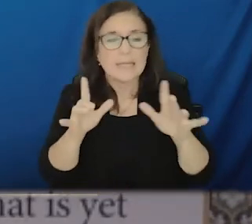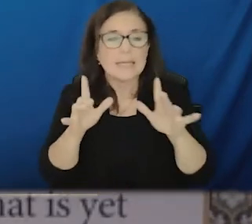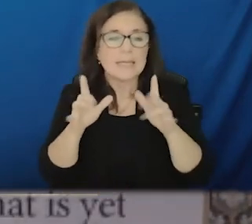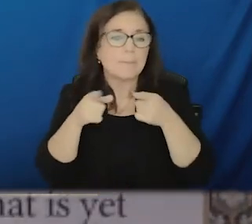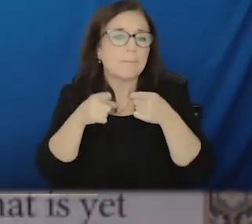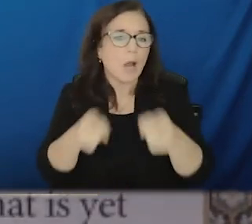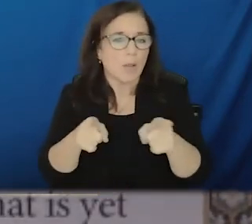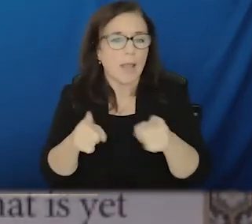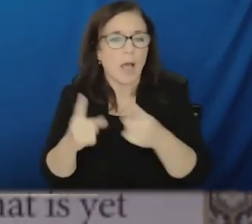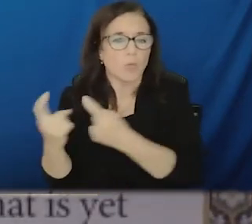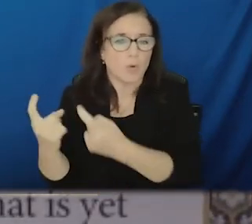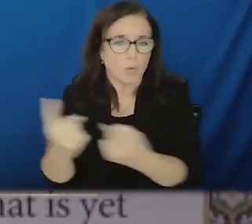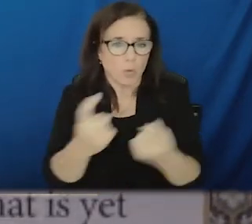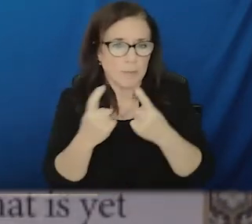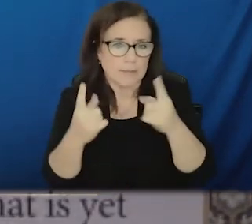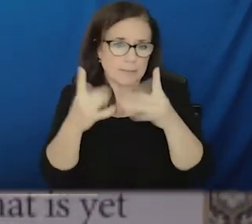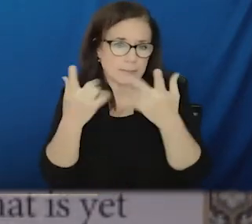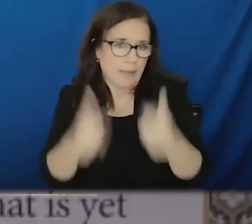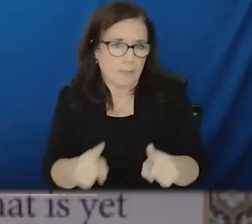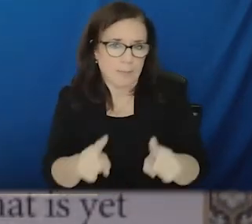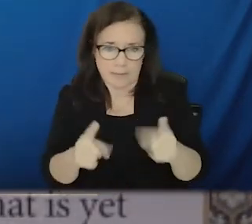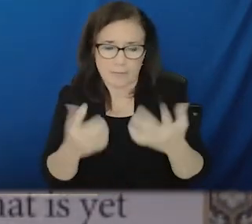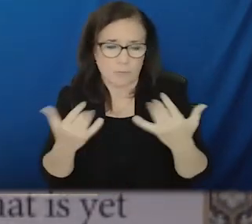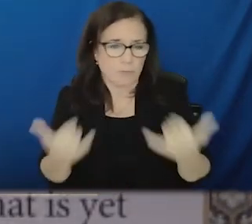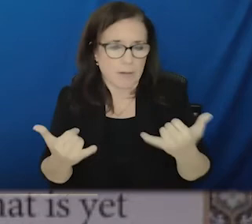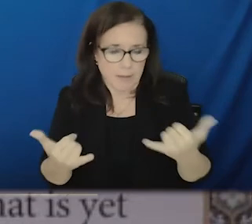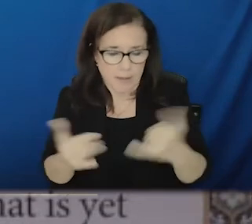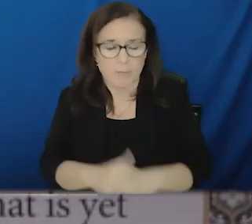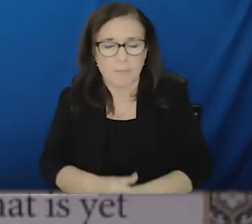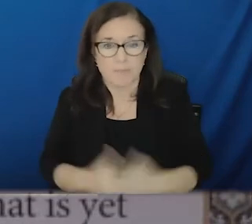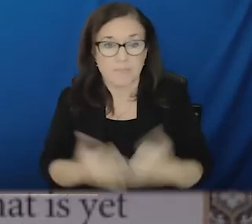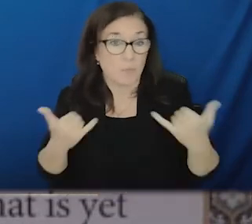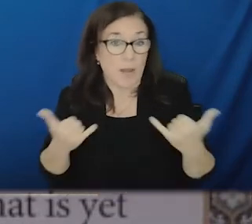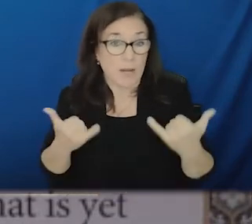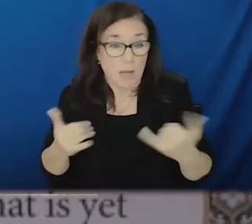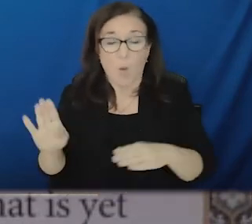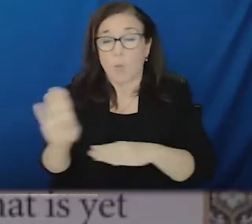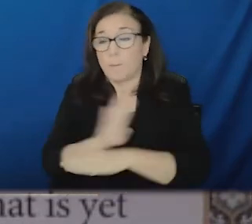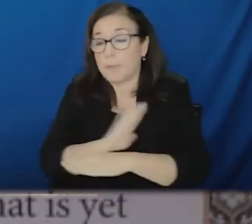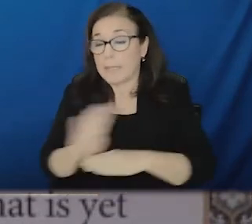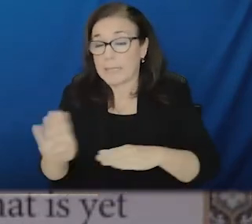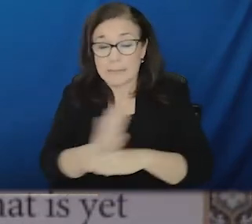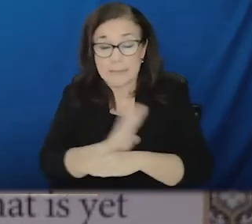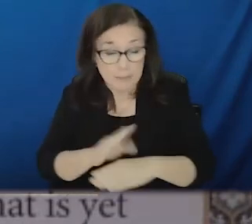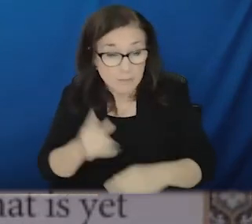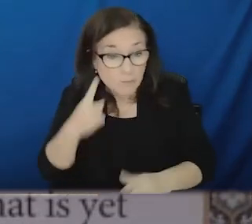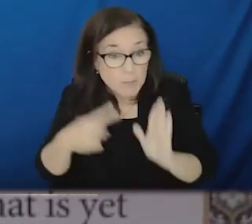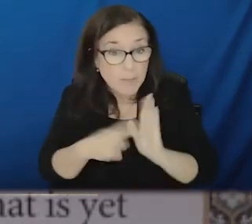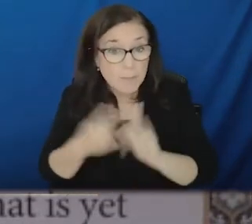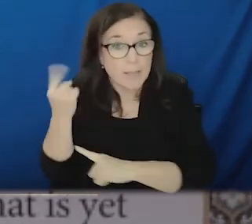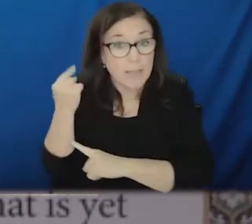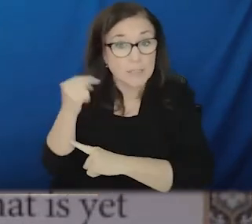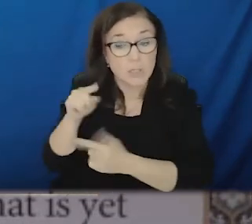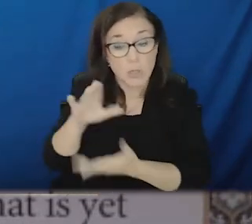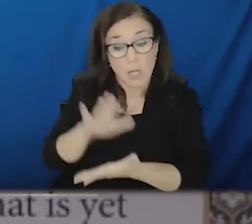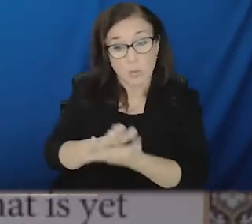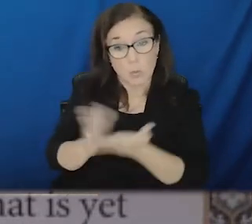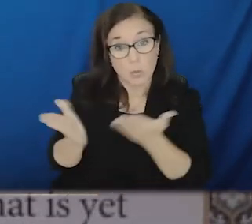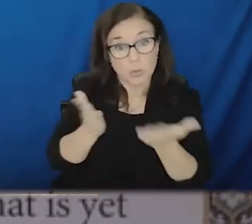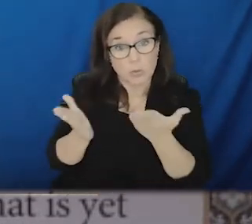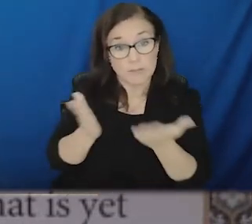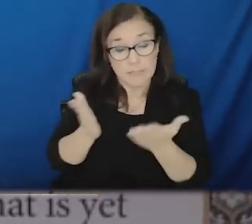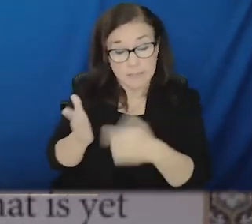the busiest time that we've experienced at school services. Last year, for example, we had 14